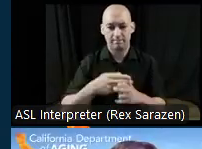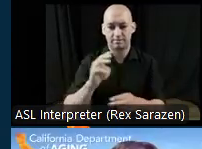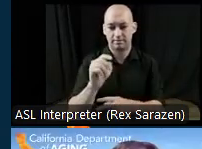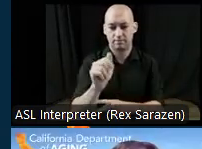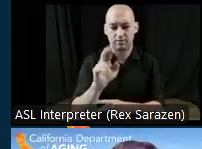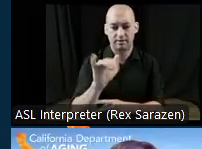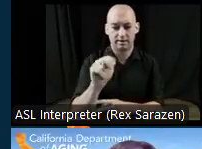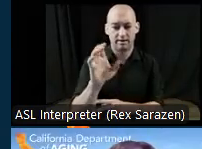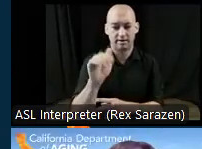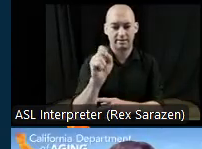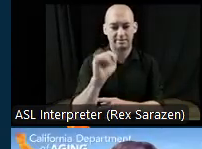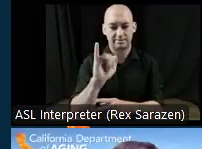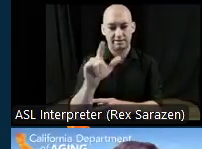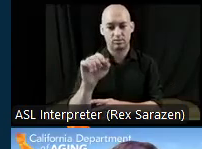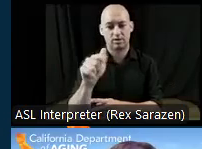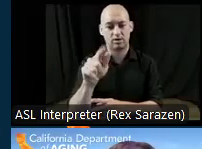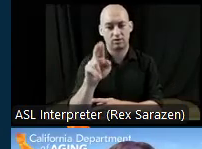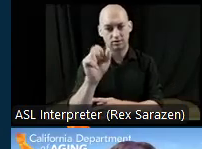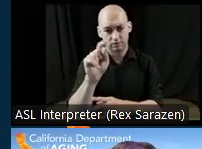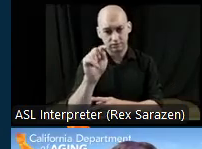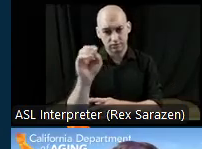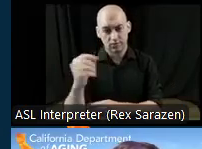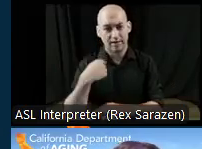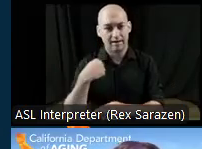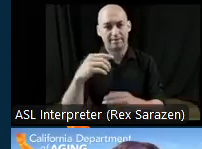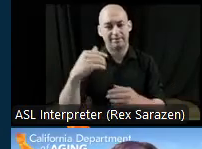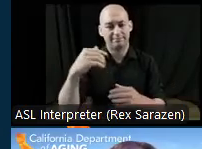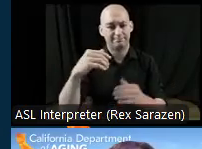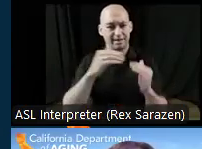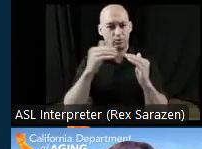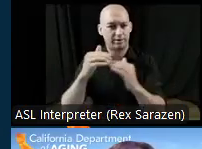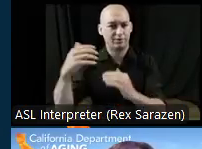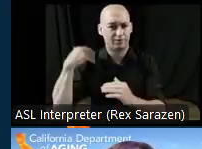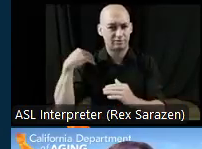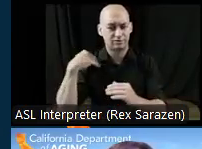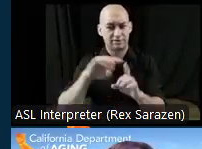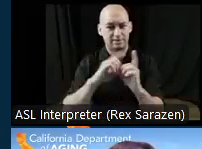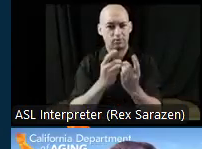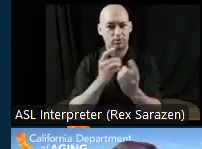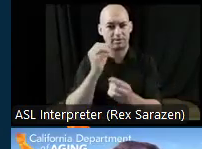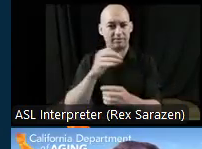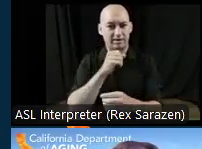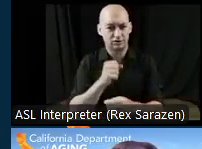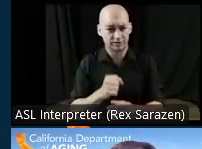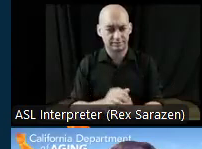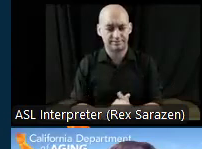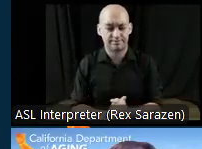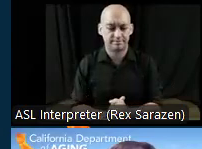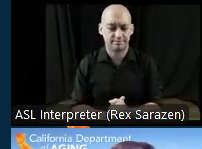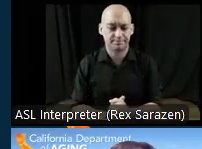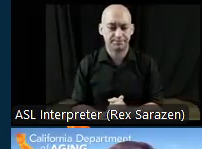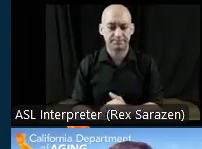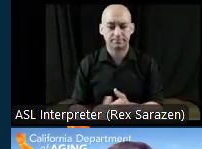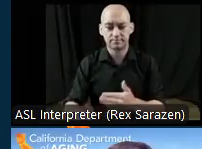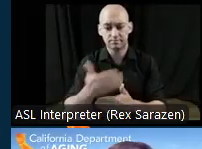pronouns are she, her, and hers, and I am the Equity Officer at the California Department of Aging. Before I begin